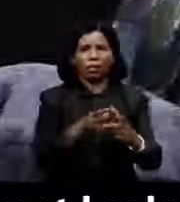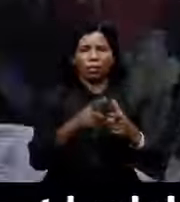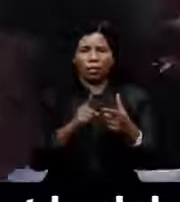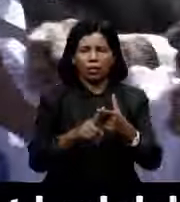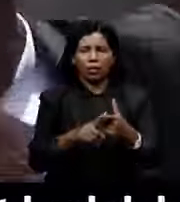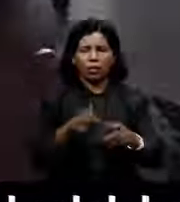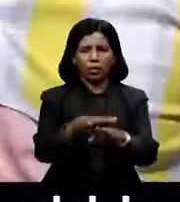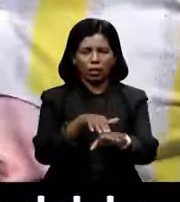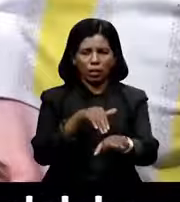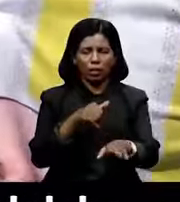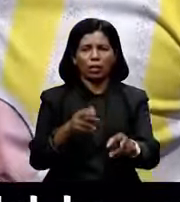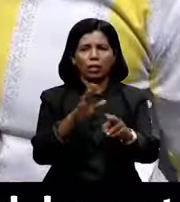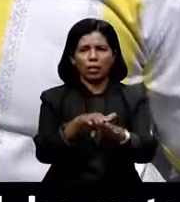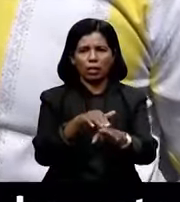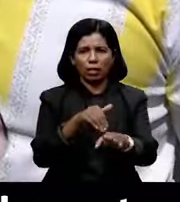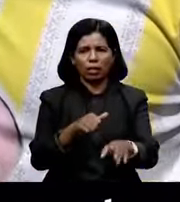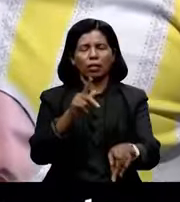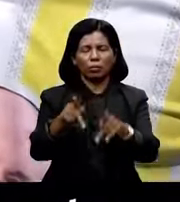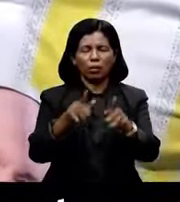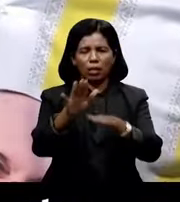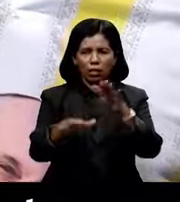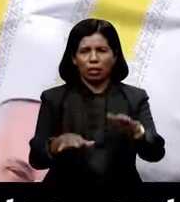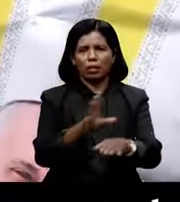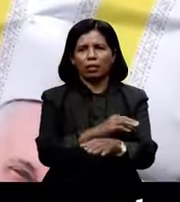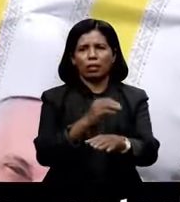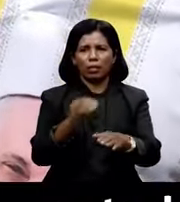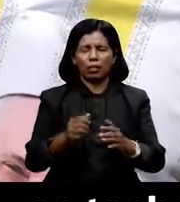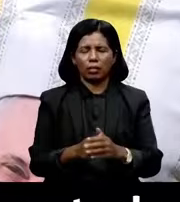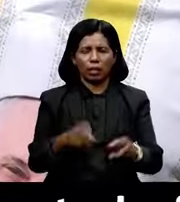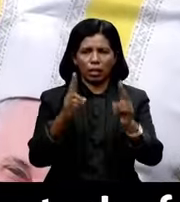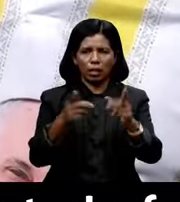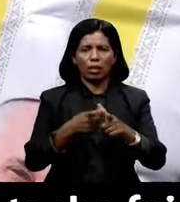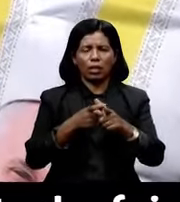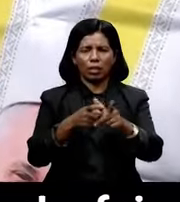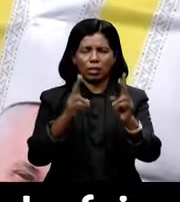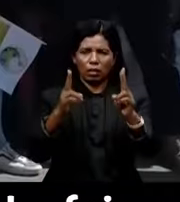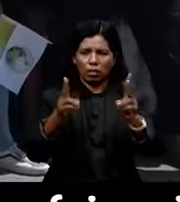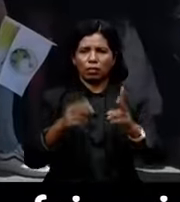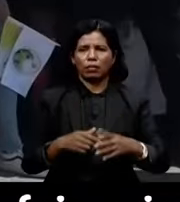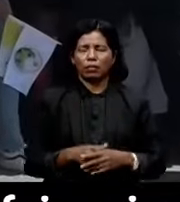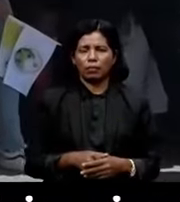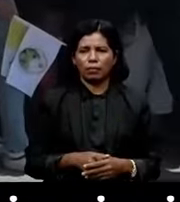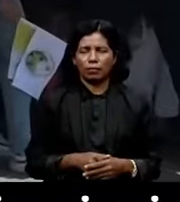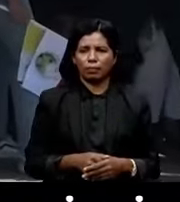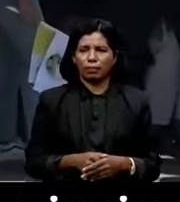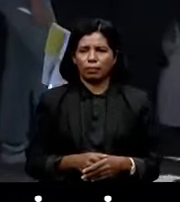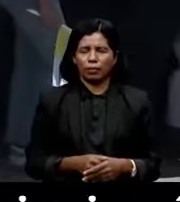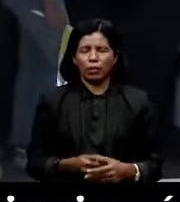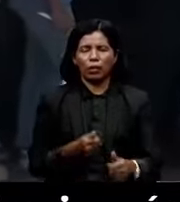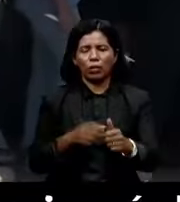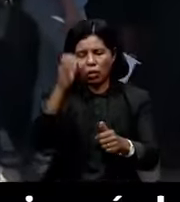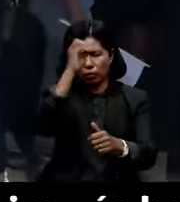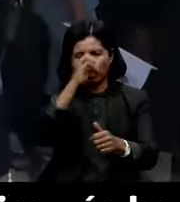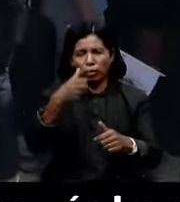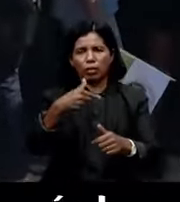ting halai ni nini pas pas sa malau det kar dia ni teralu be maka halai ansa be nini dia ansi liu tu ir observação